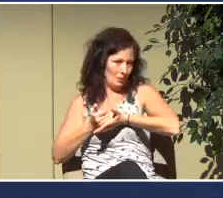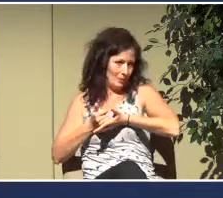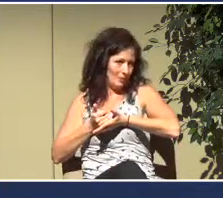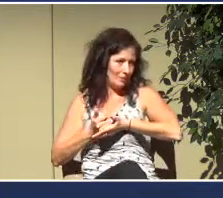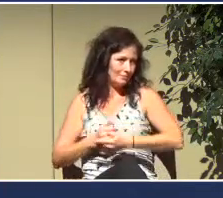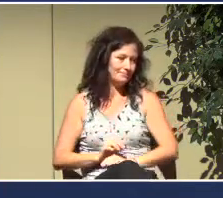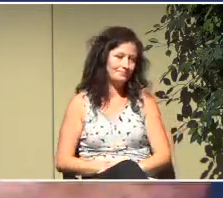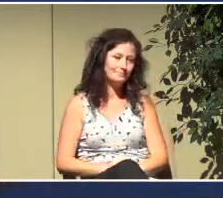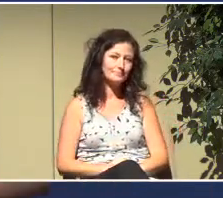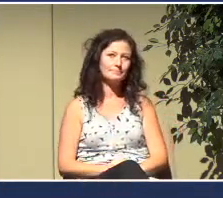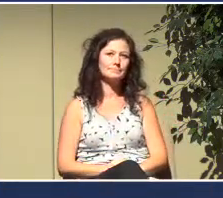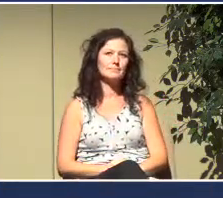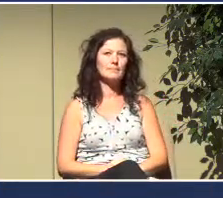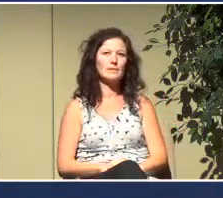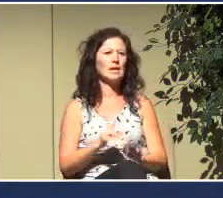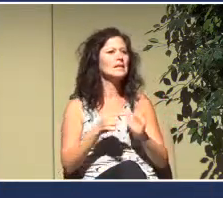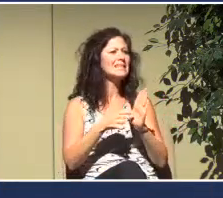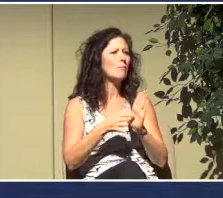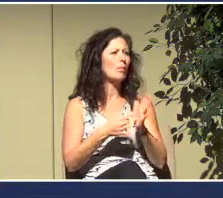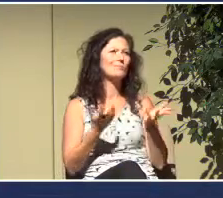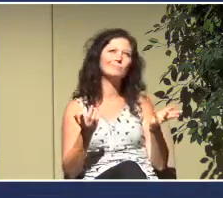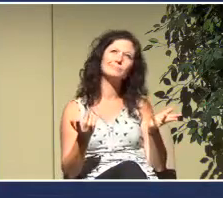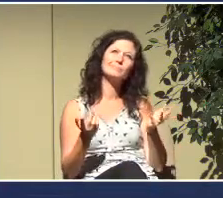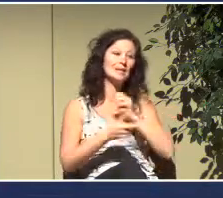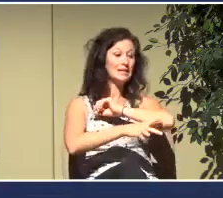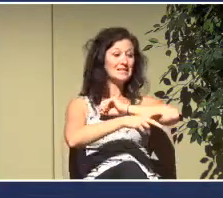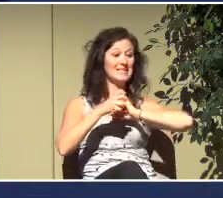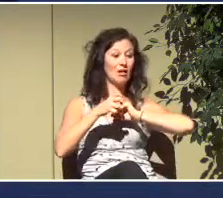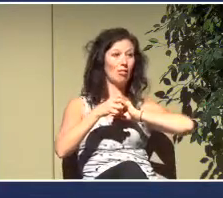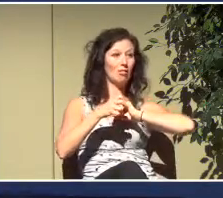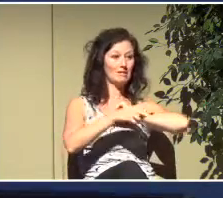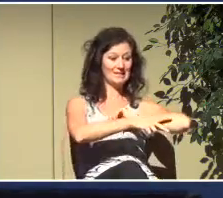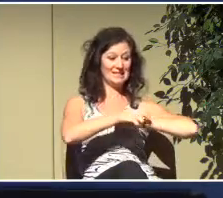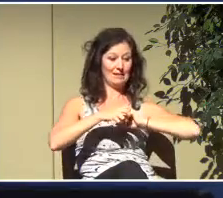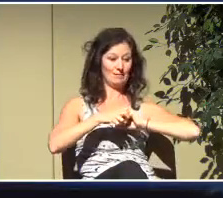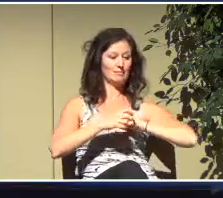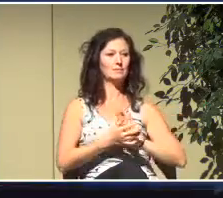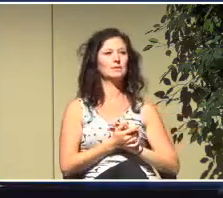right? Stealing, I mentioned that before. We're going to break down